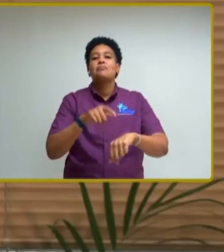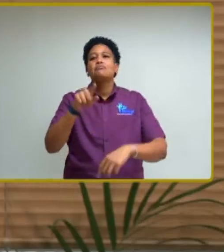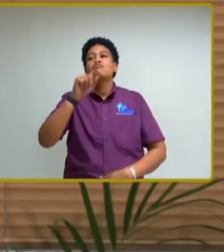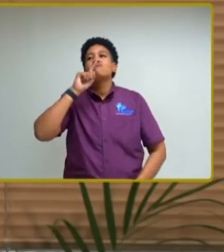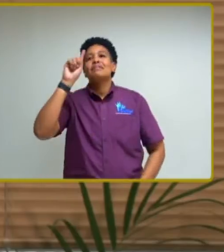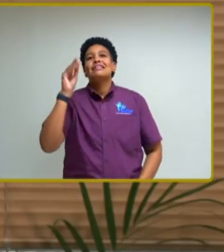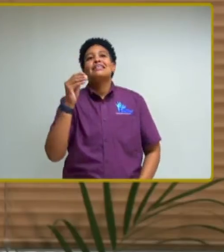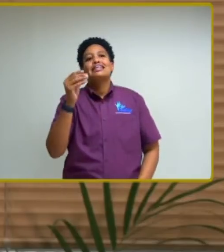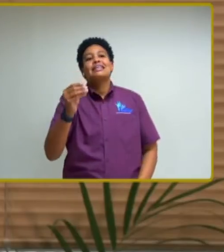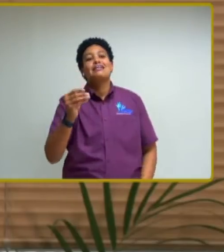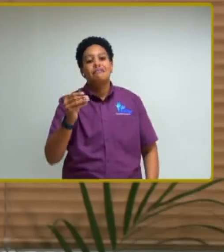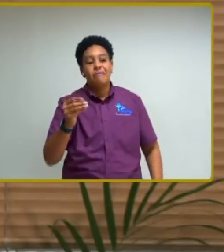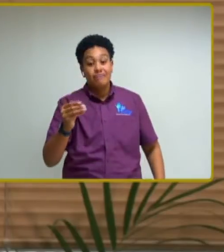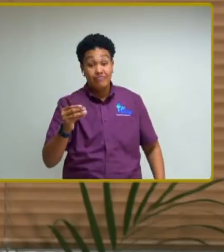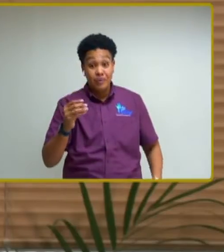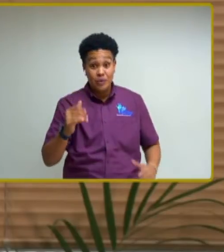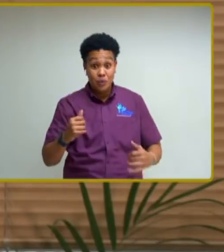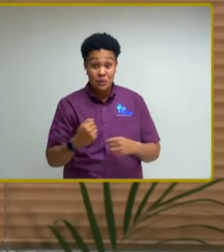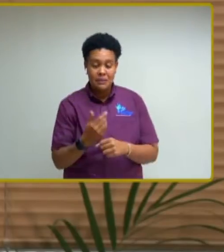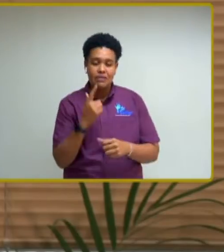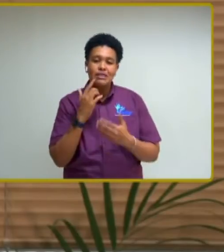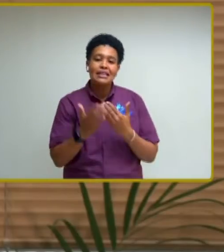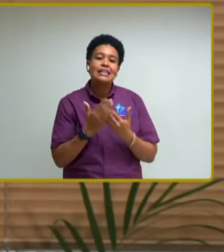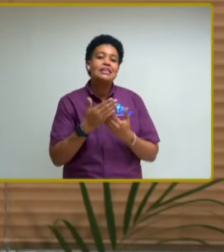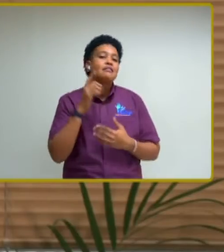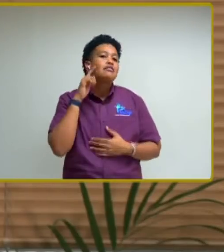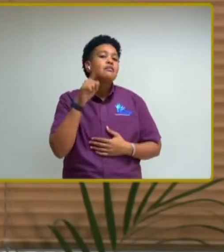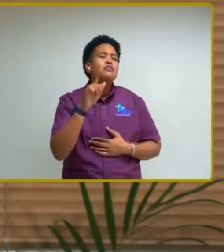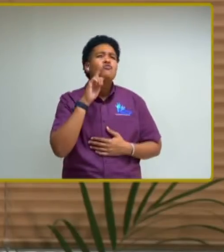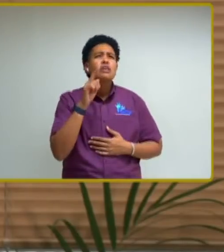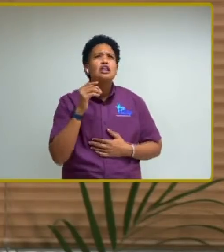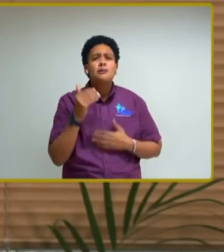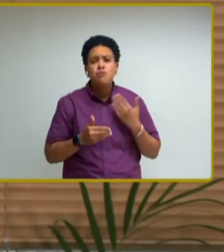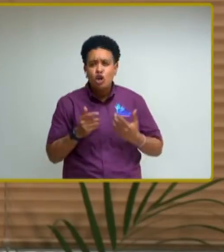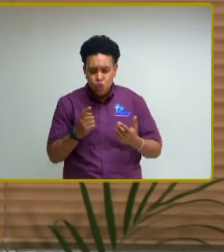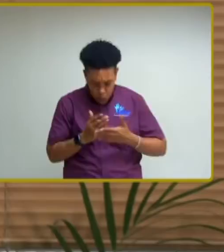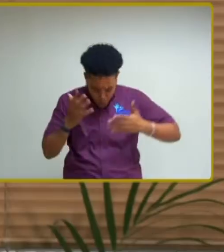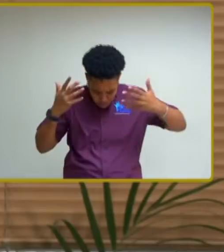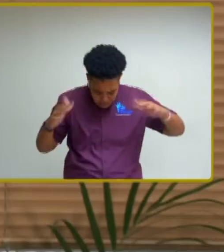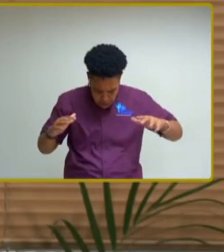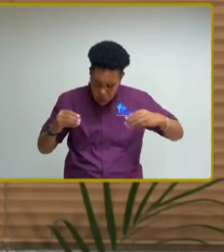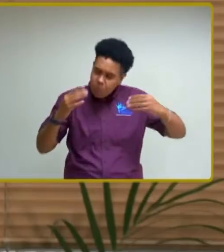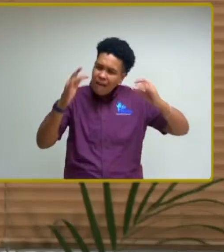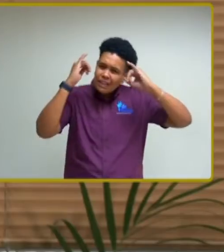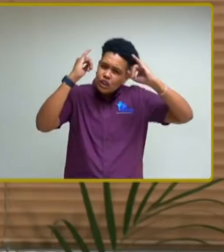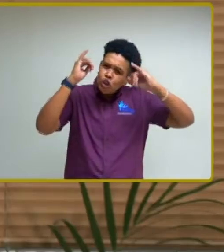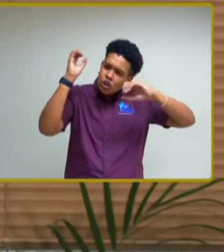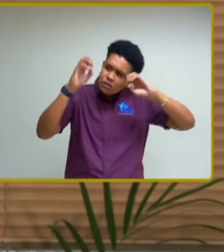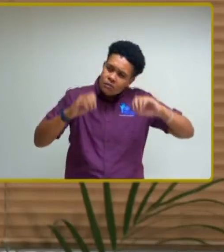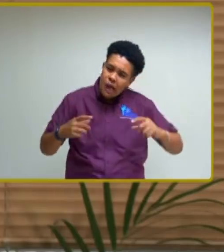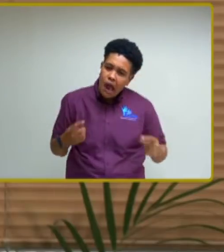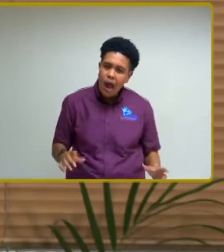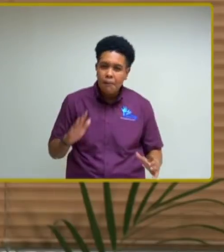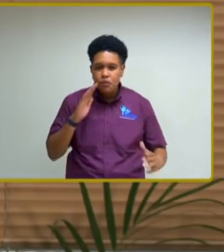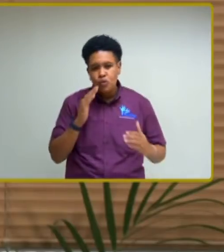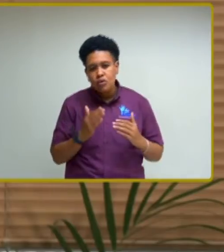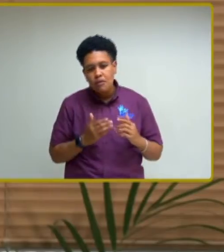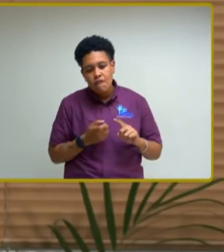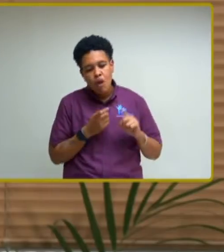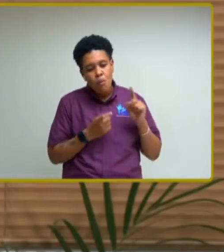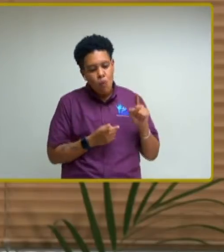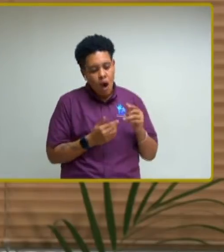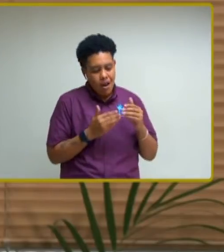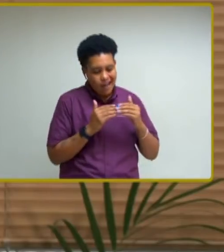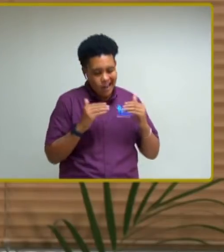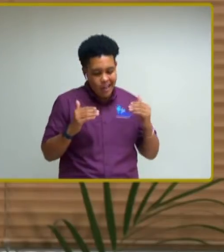been given, which will make it easier for us to process you and to provide you with instructions to move from one